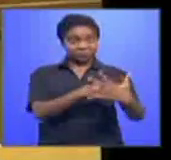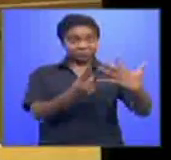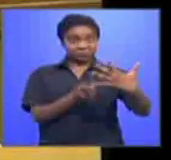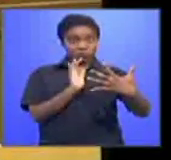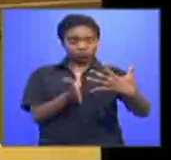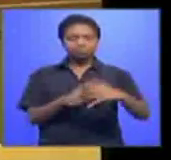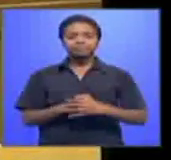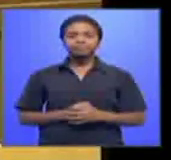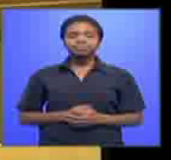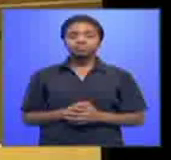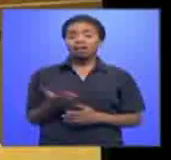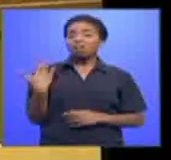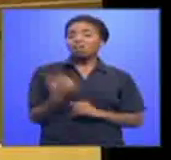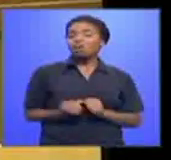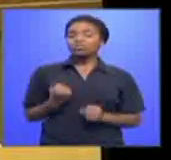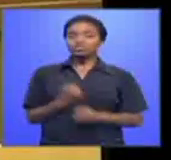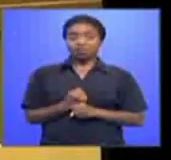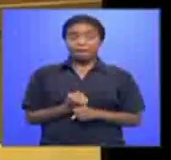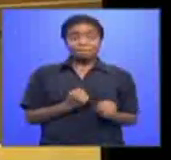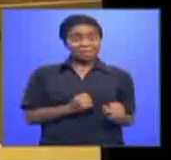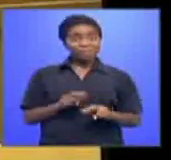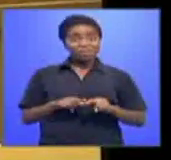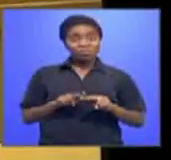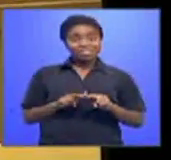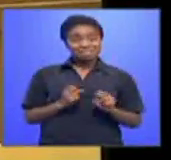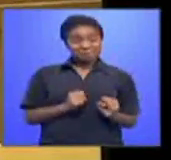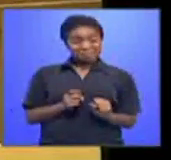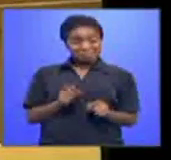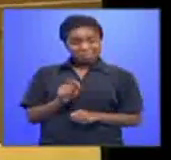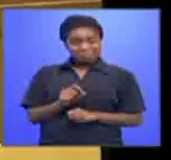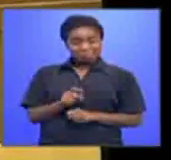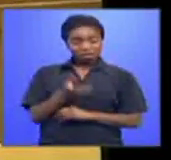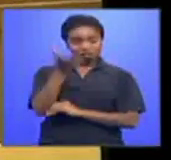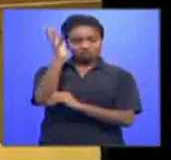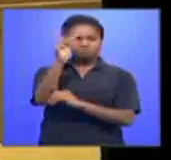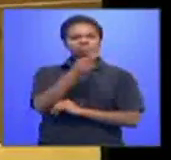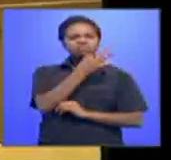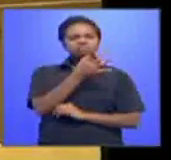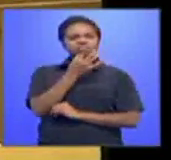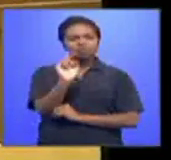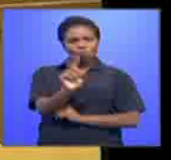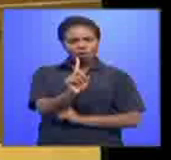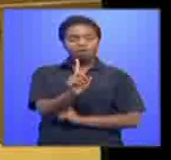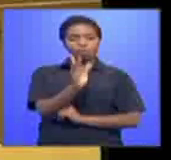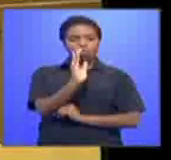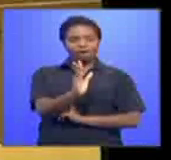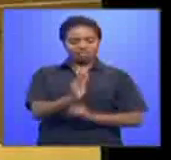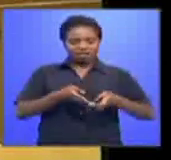Last year, I addressed the nation on government's infrastructure plan.